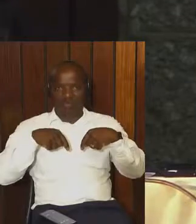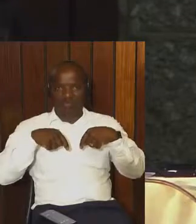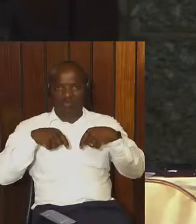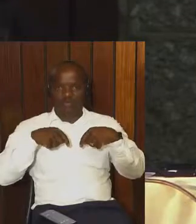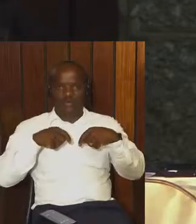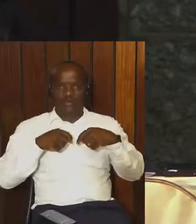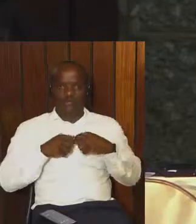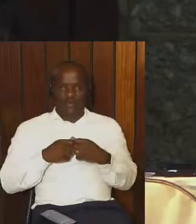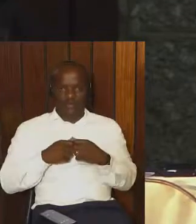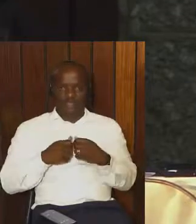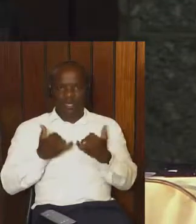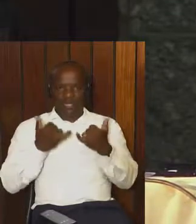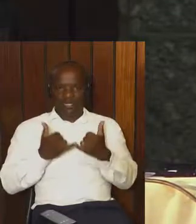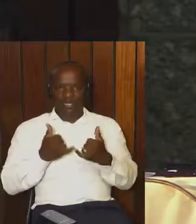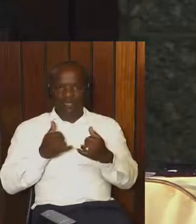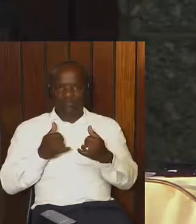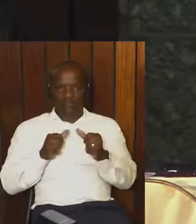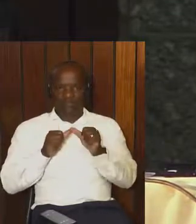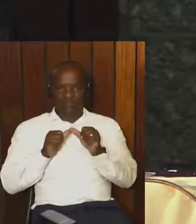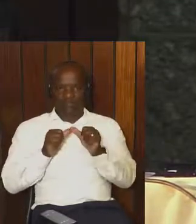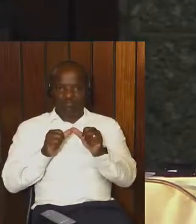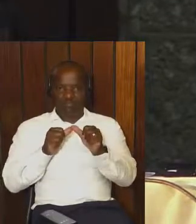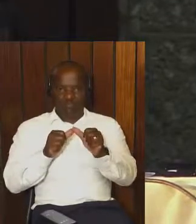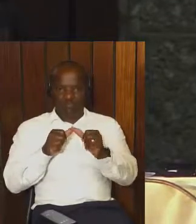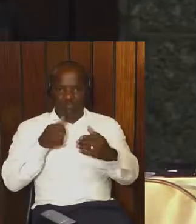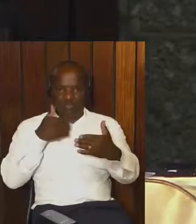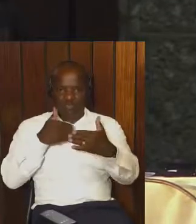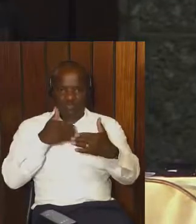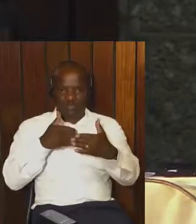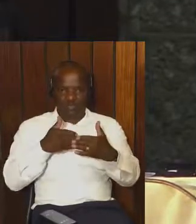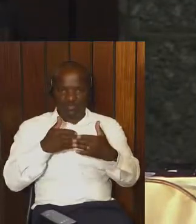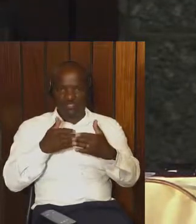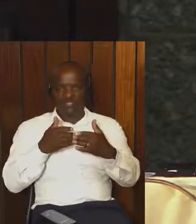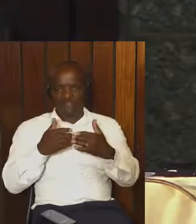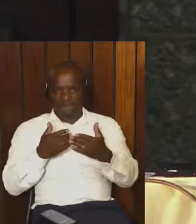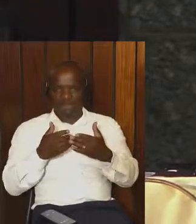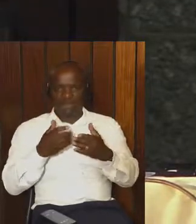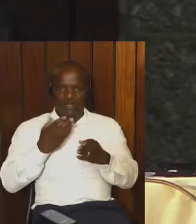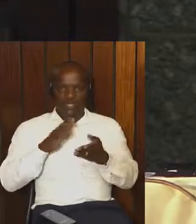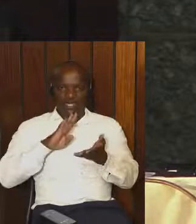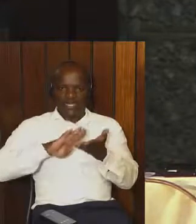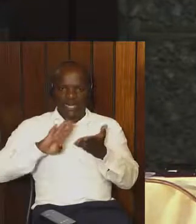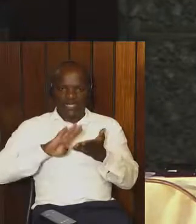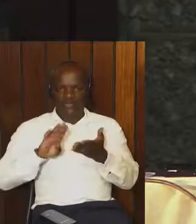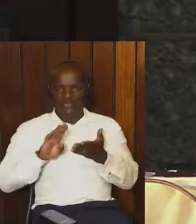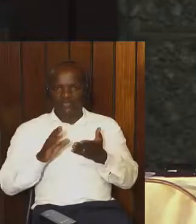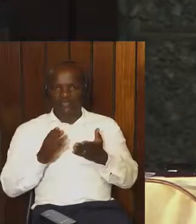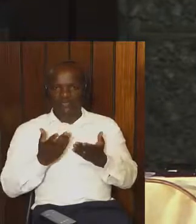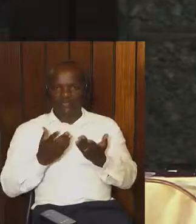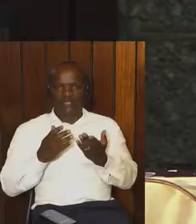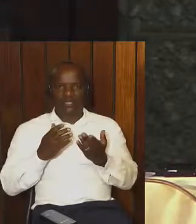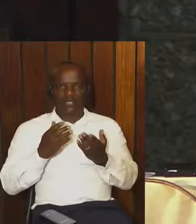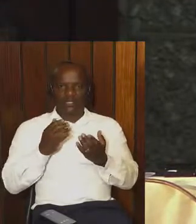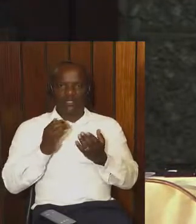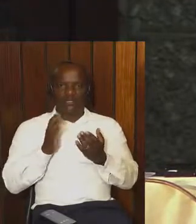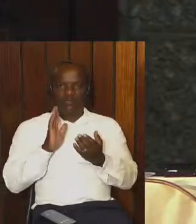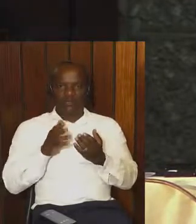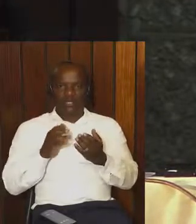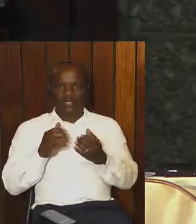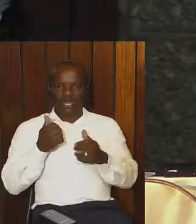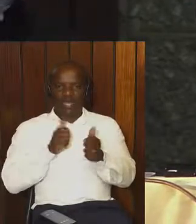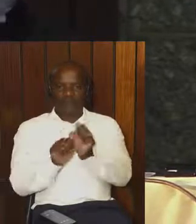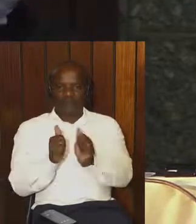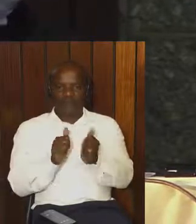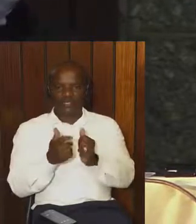we move towards closer to finalize the issue of the tenders, I'm sure as we start to implement the